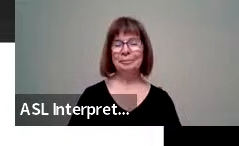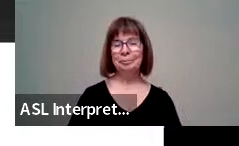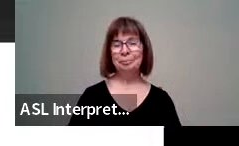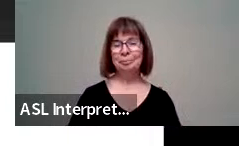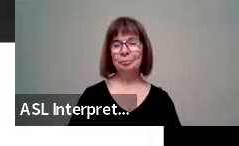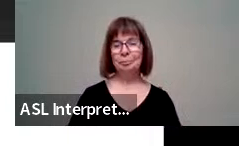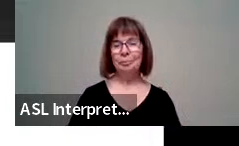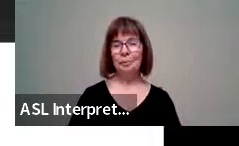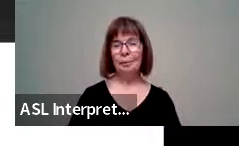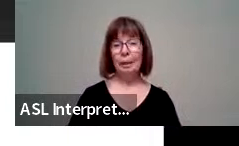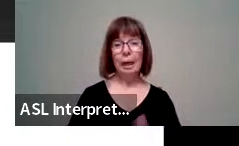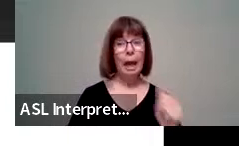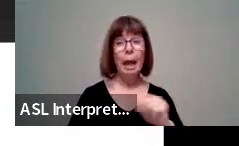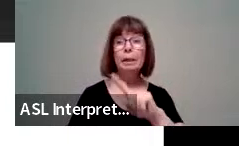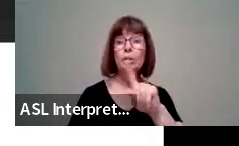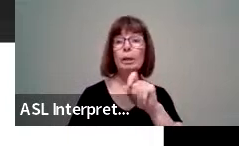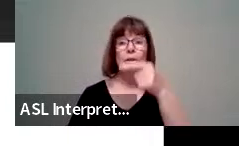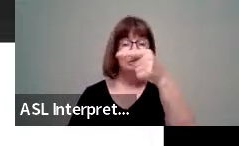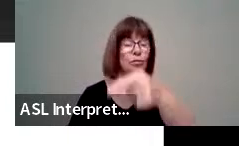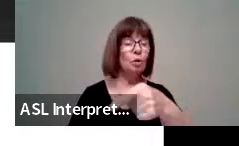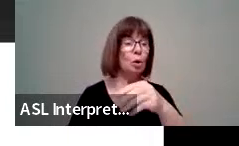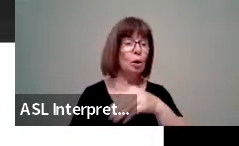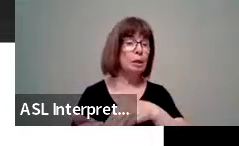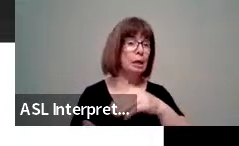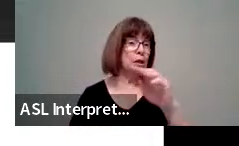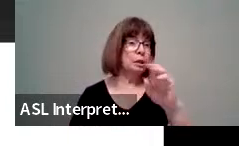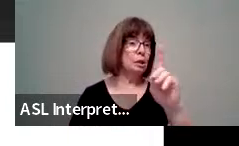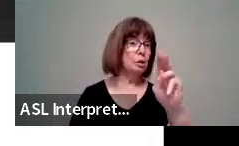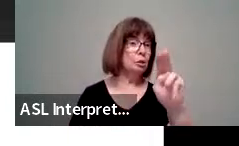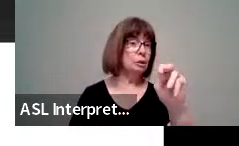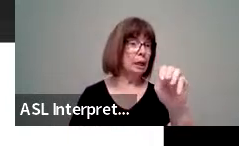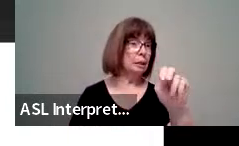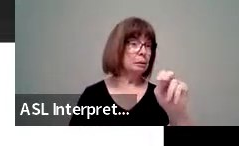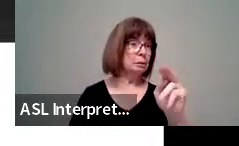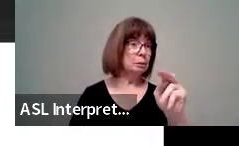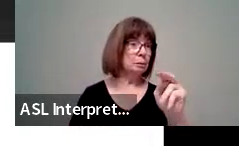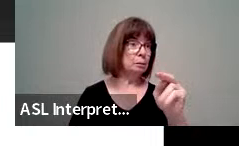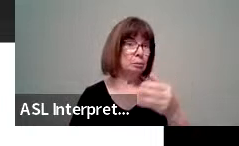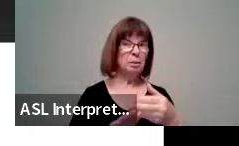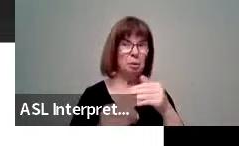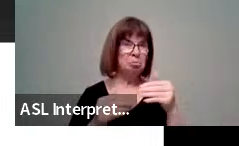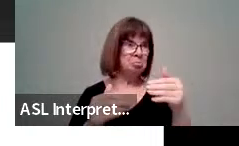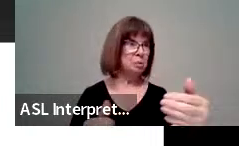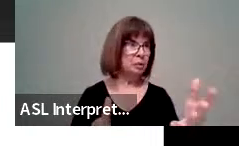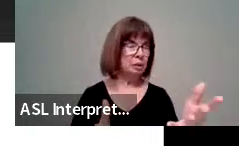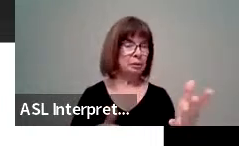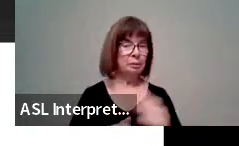Any questions for Dr. Dunn before we move on?